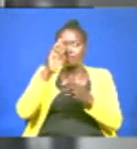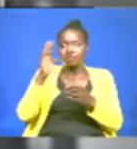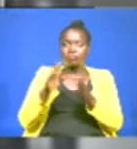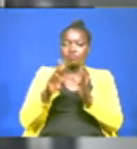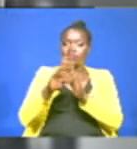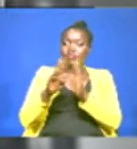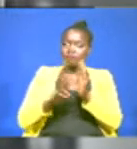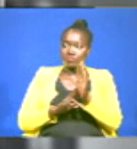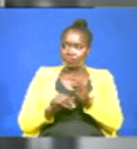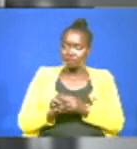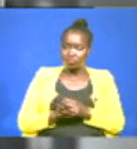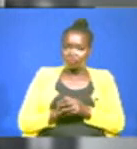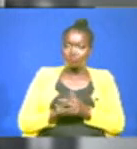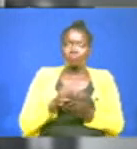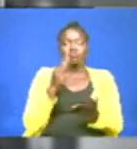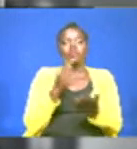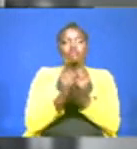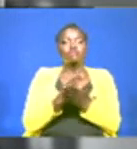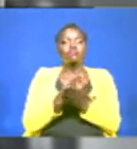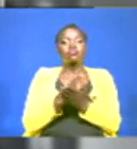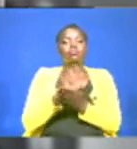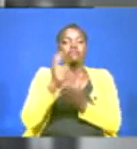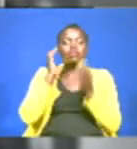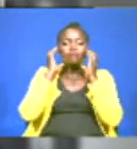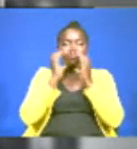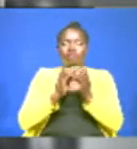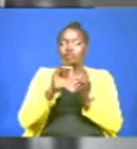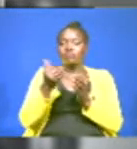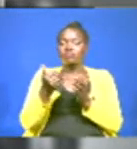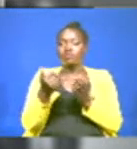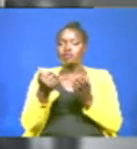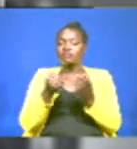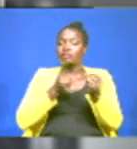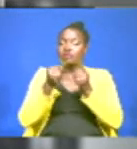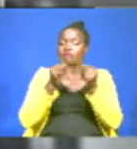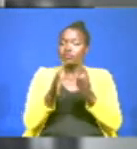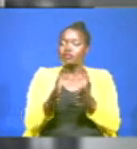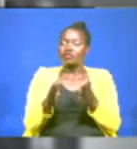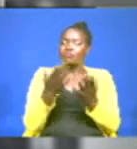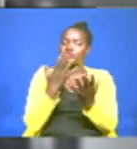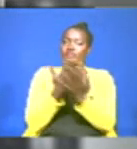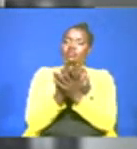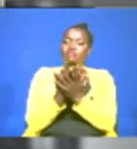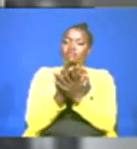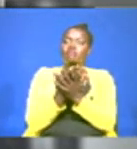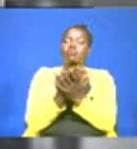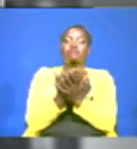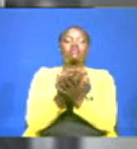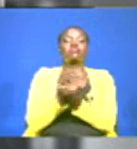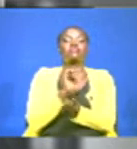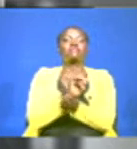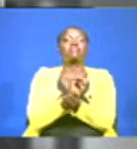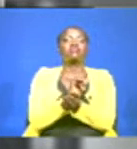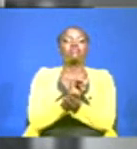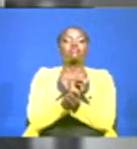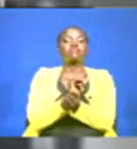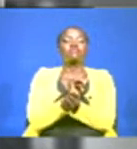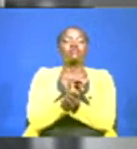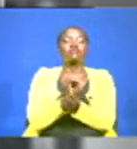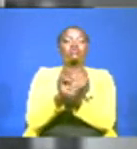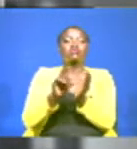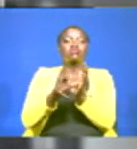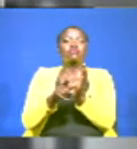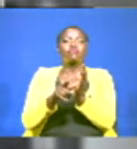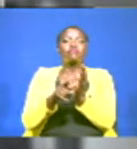KAU was banned and Kenyatta and other freedom fighters were arrested, tried, convicted, jailed, and later detained